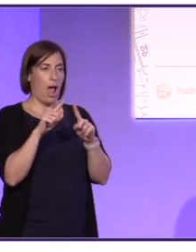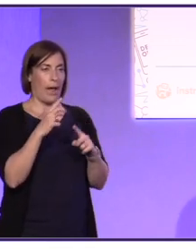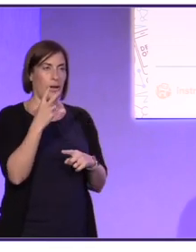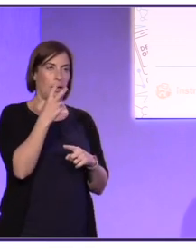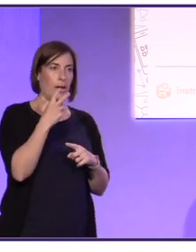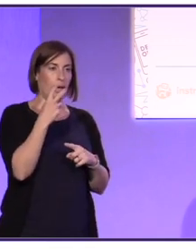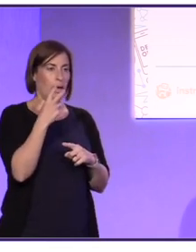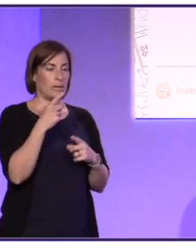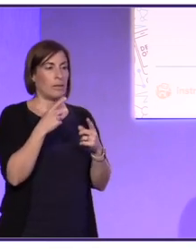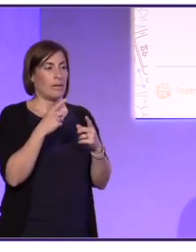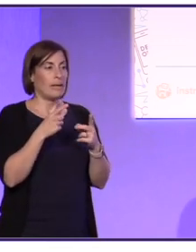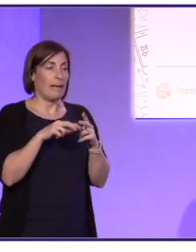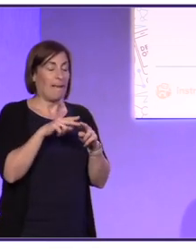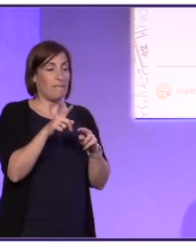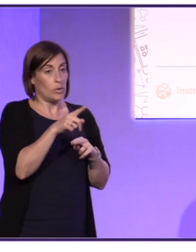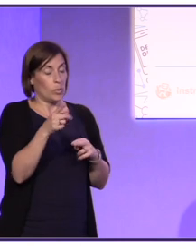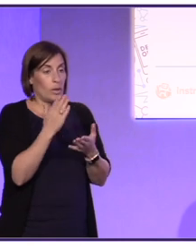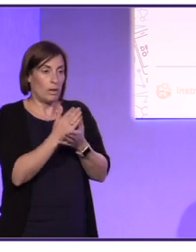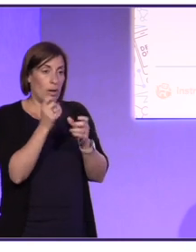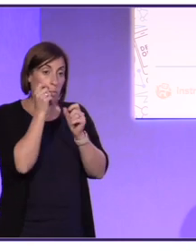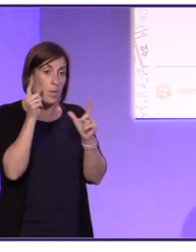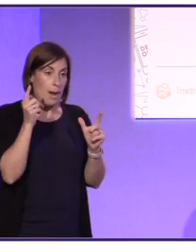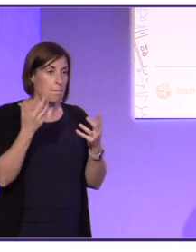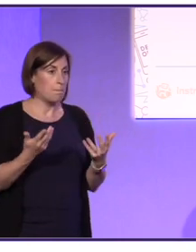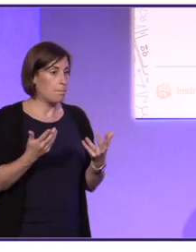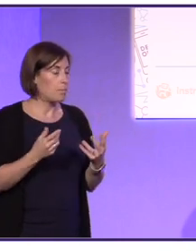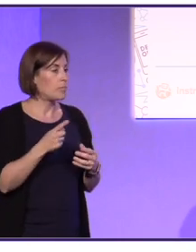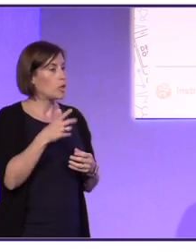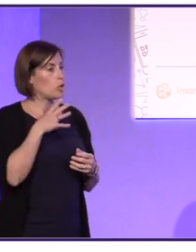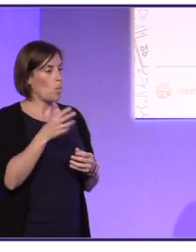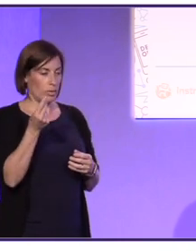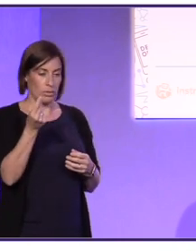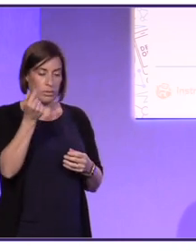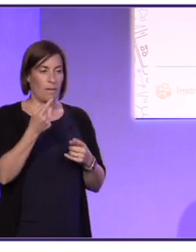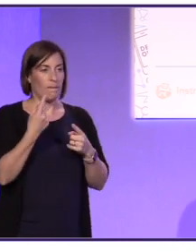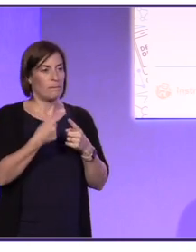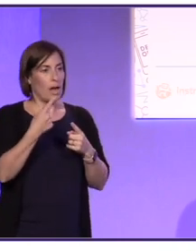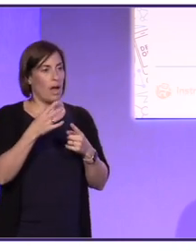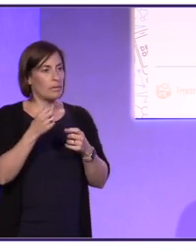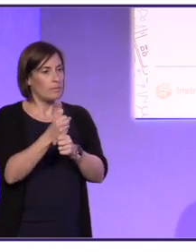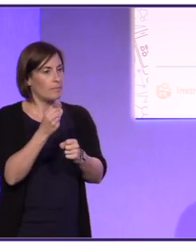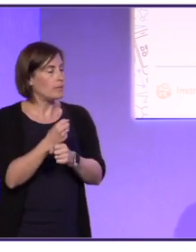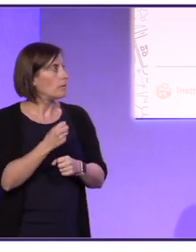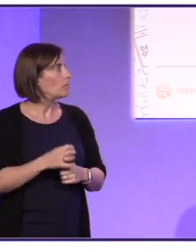course. And you want to make any intervention really easy.